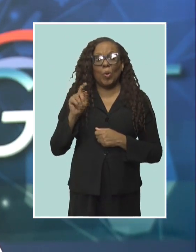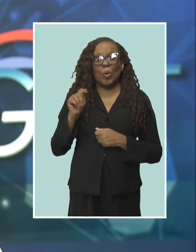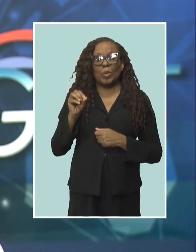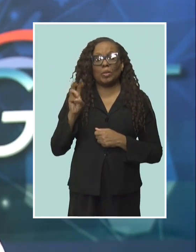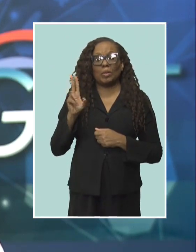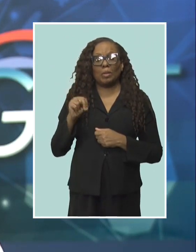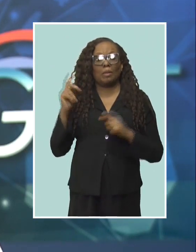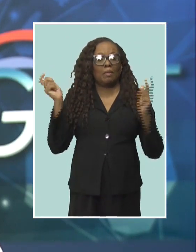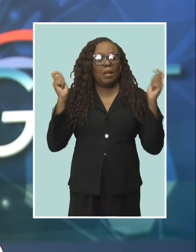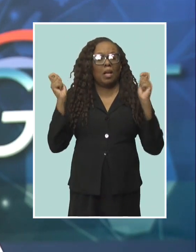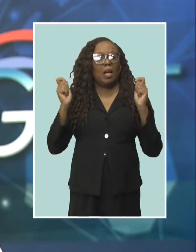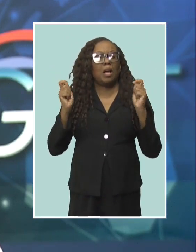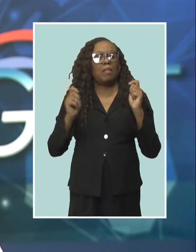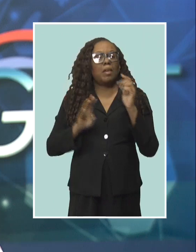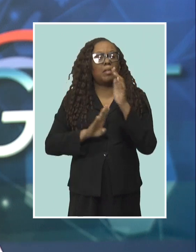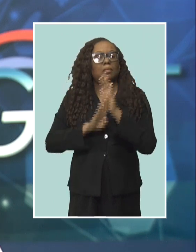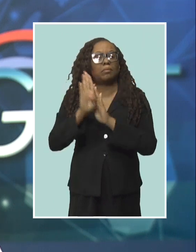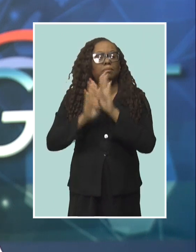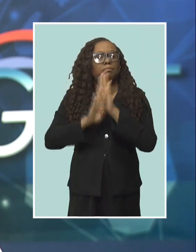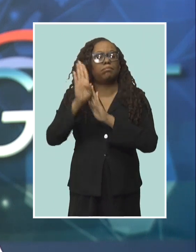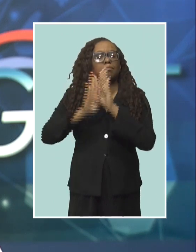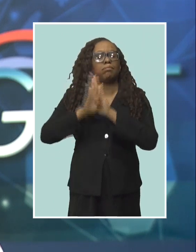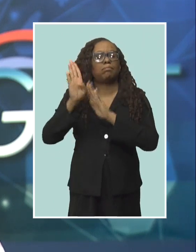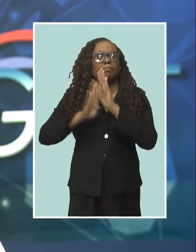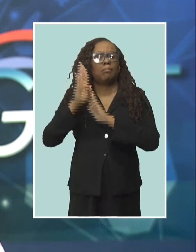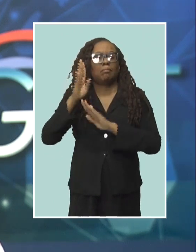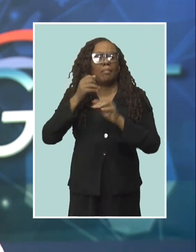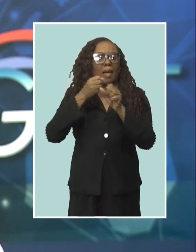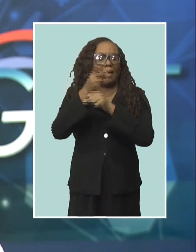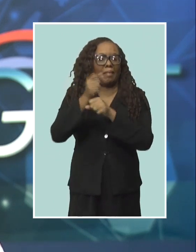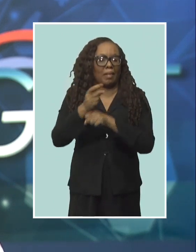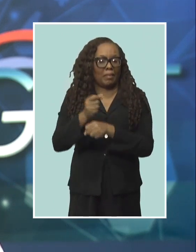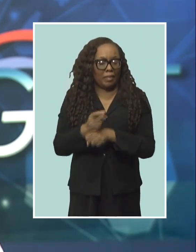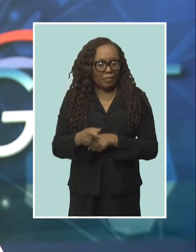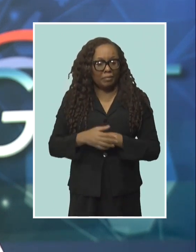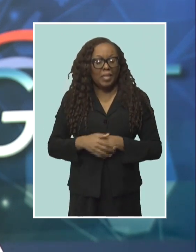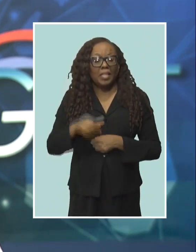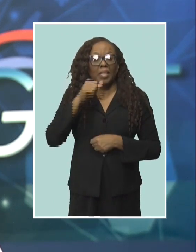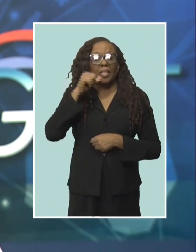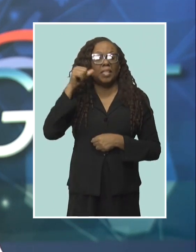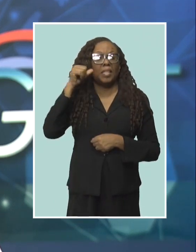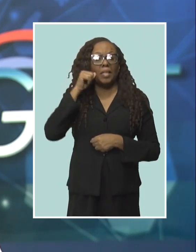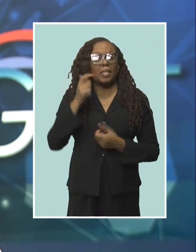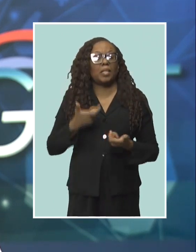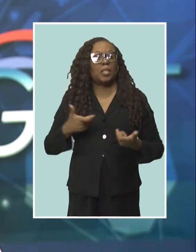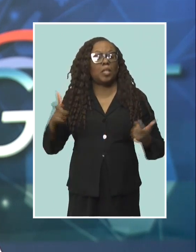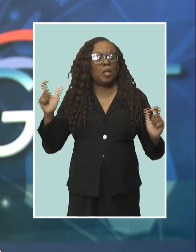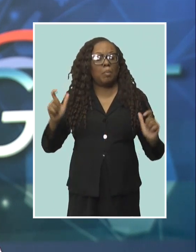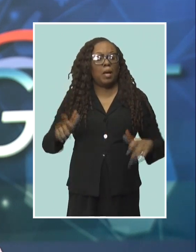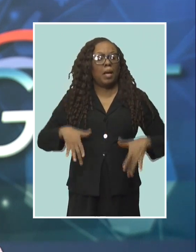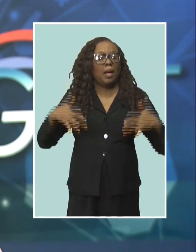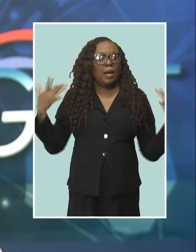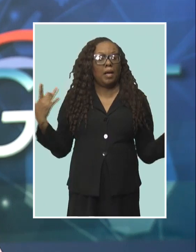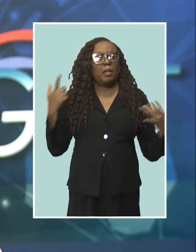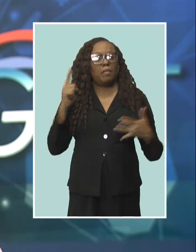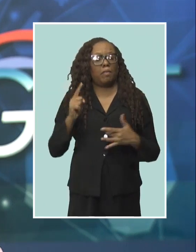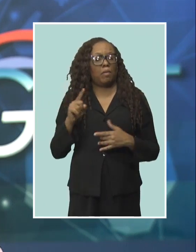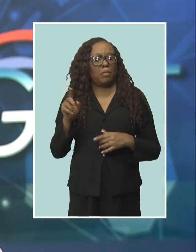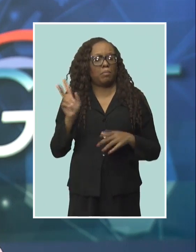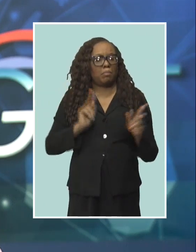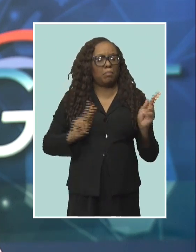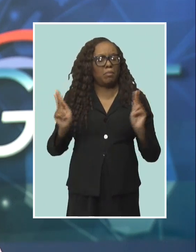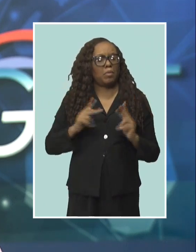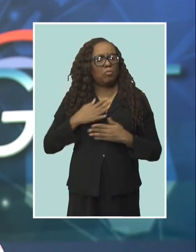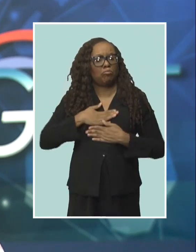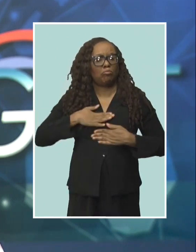each year. That's the report from the organizing committee. Yesterday, the Holetown du Flicky was on show for both tourists and